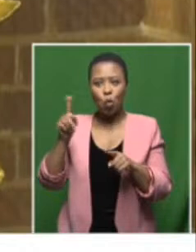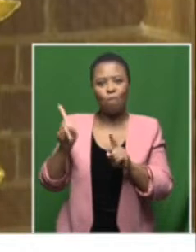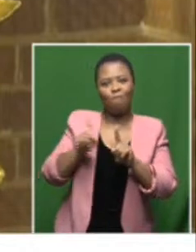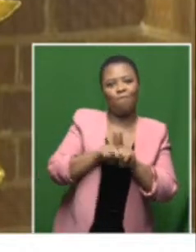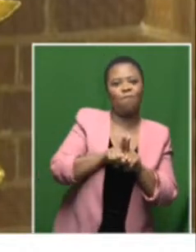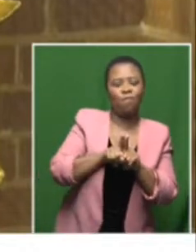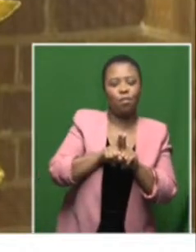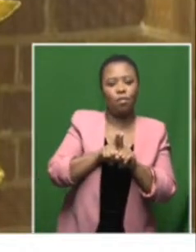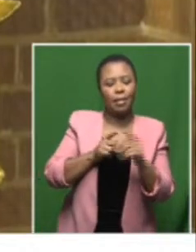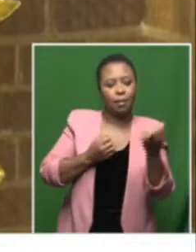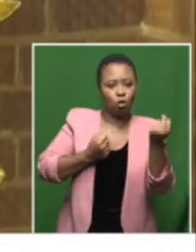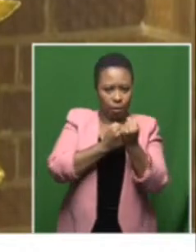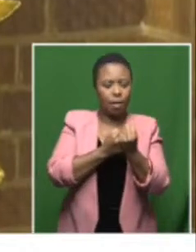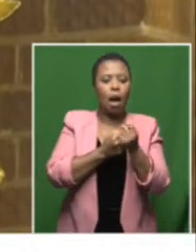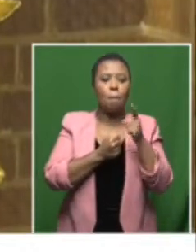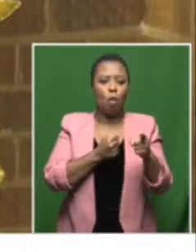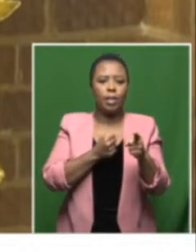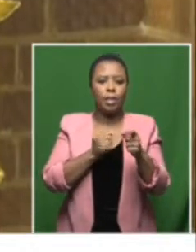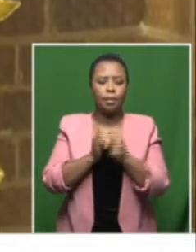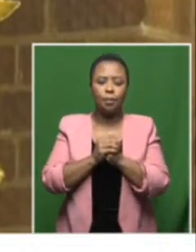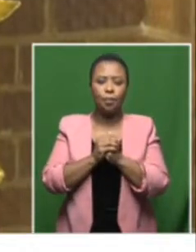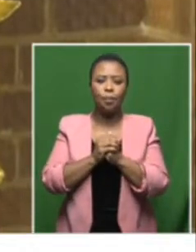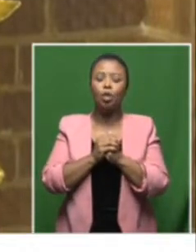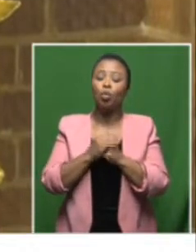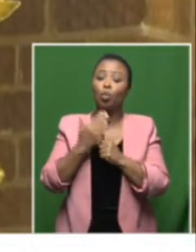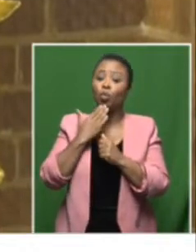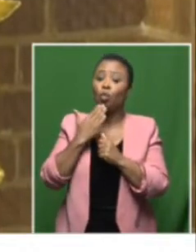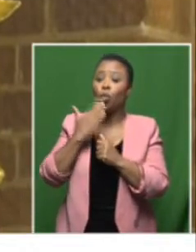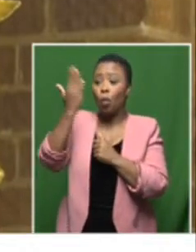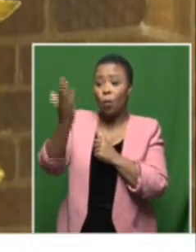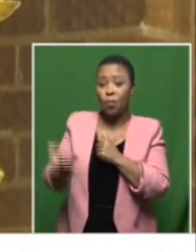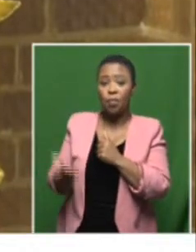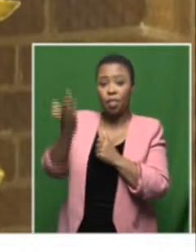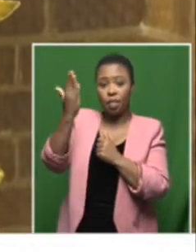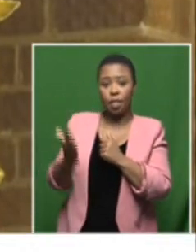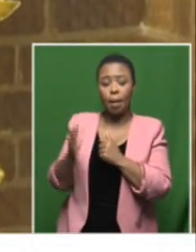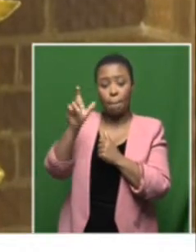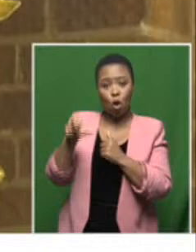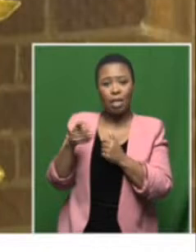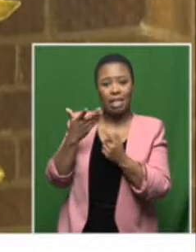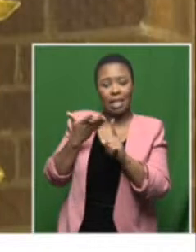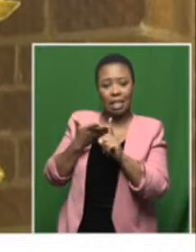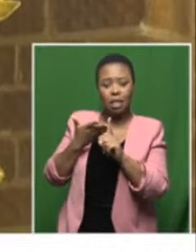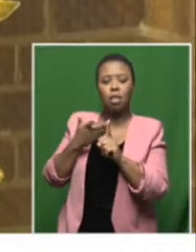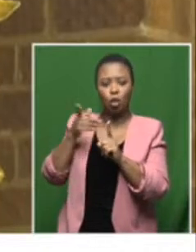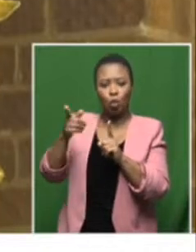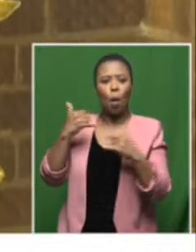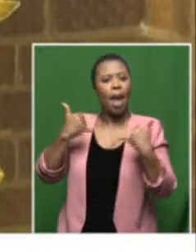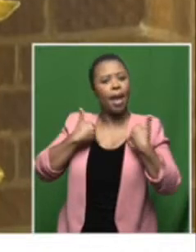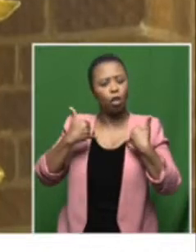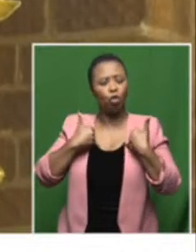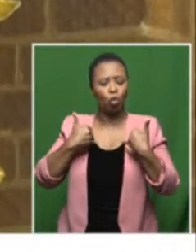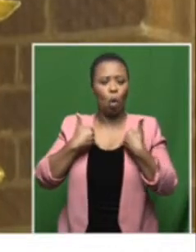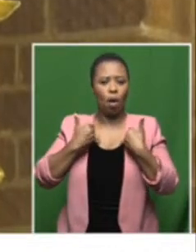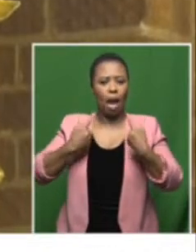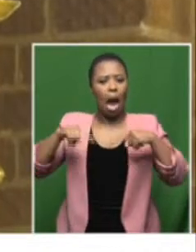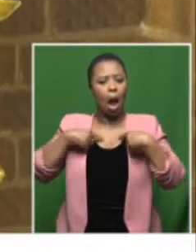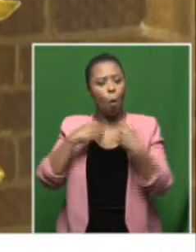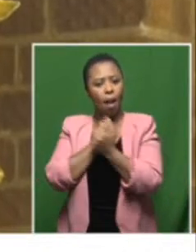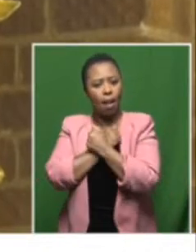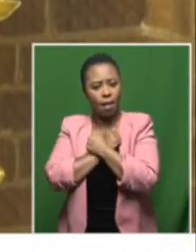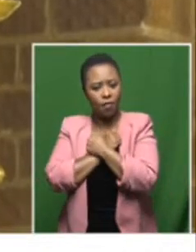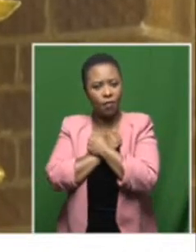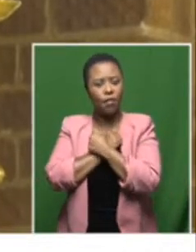this, and for the person that you are, you enjoy our love and our